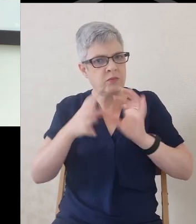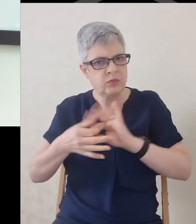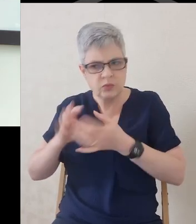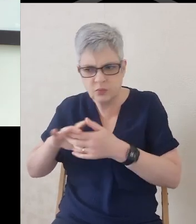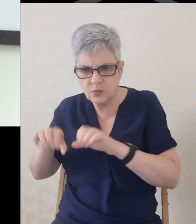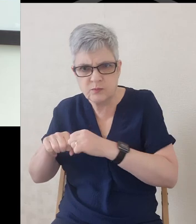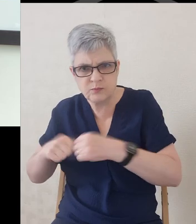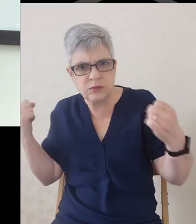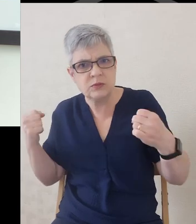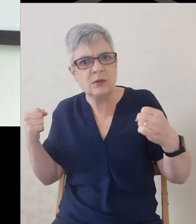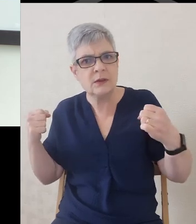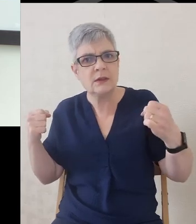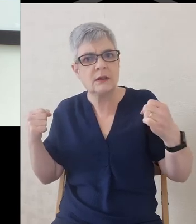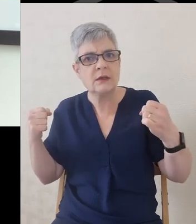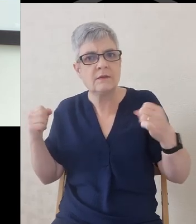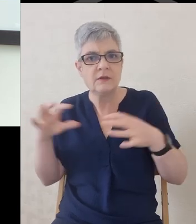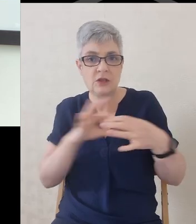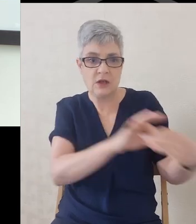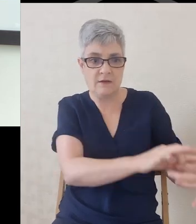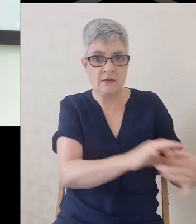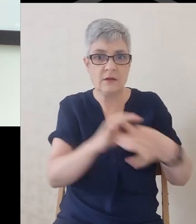earth to heaven above?